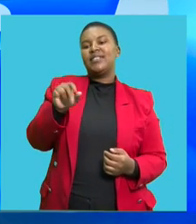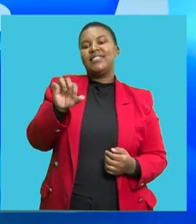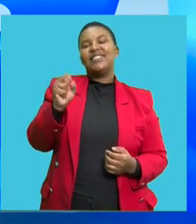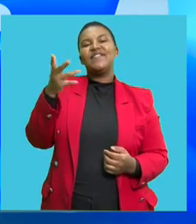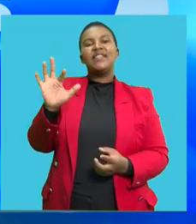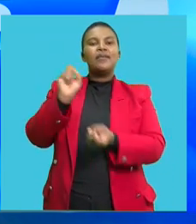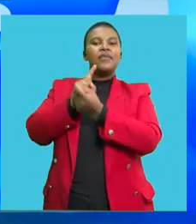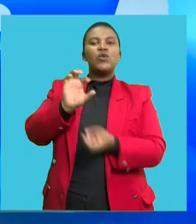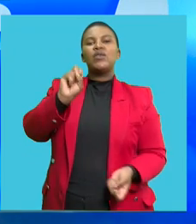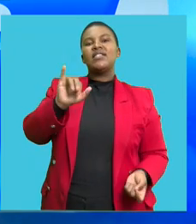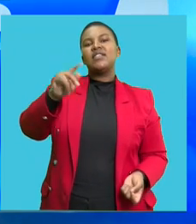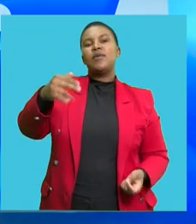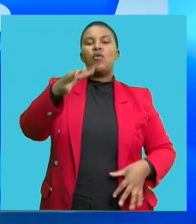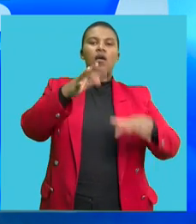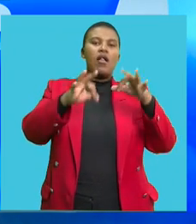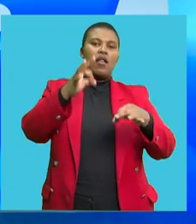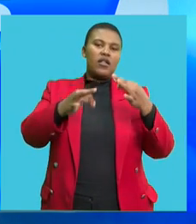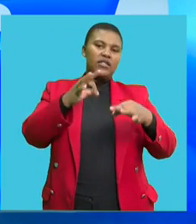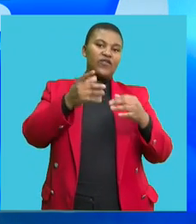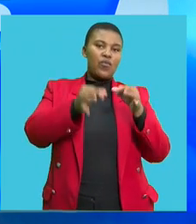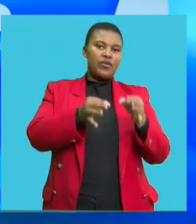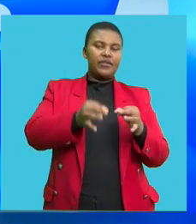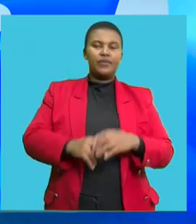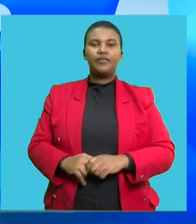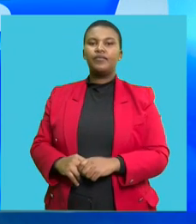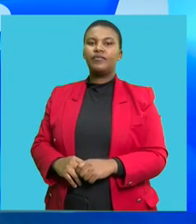political analyst Sipho Masiho.